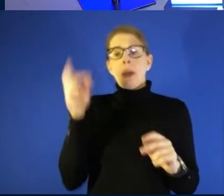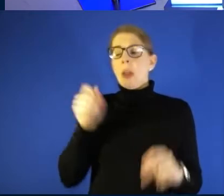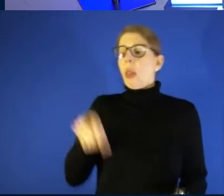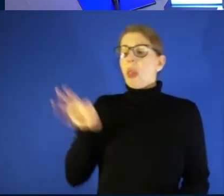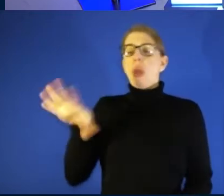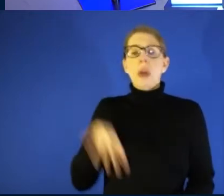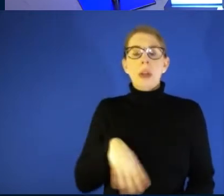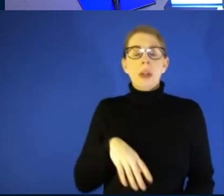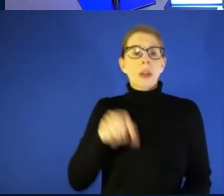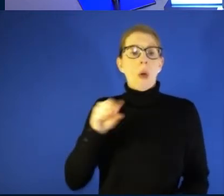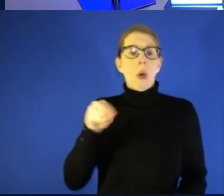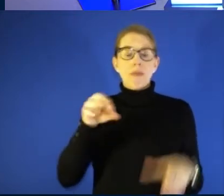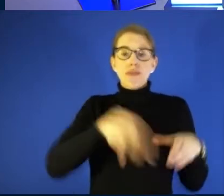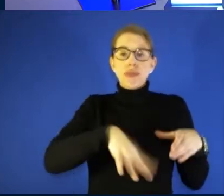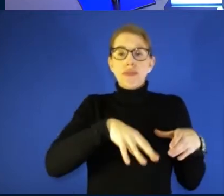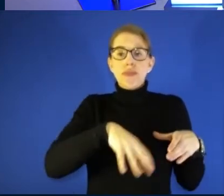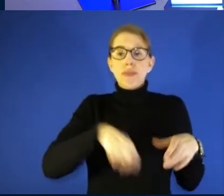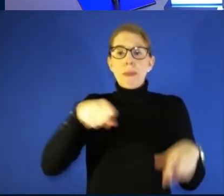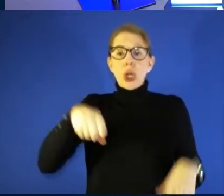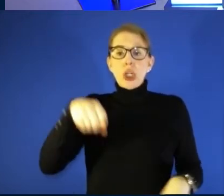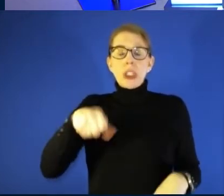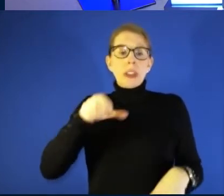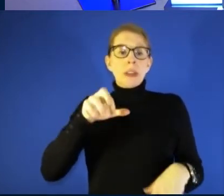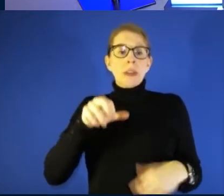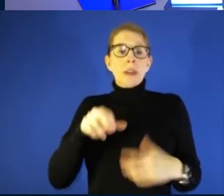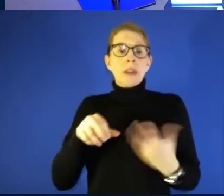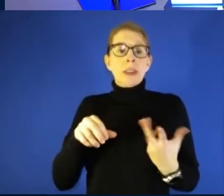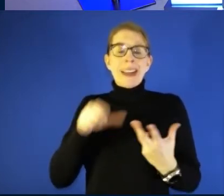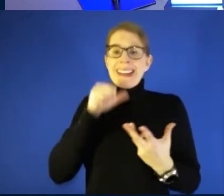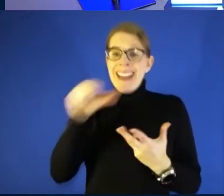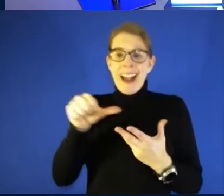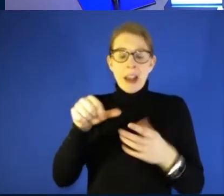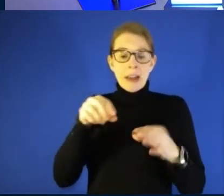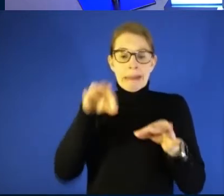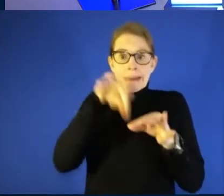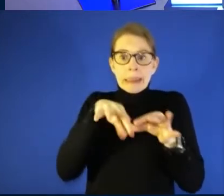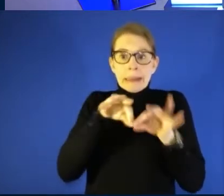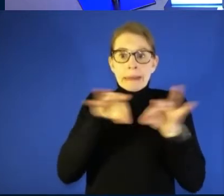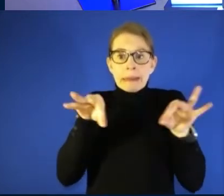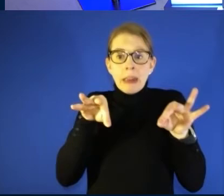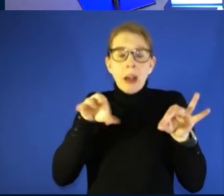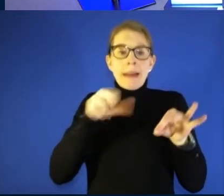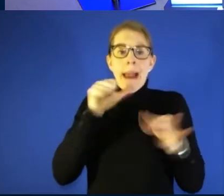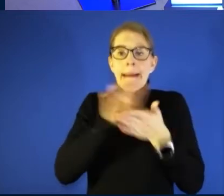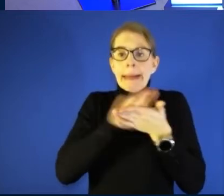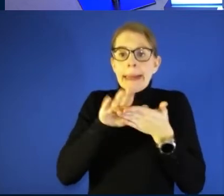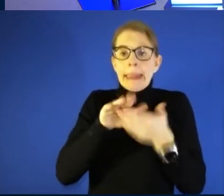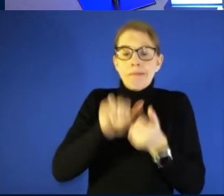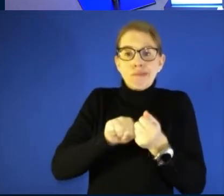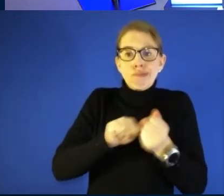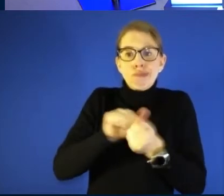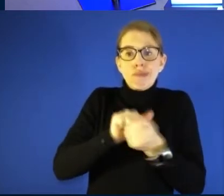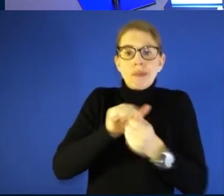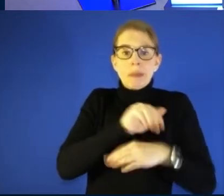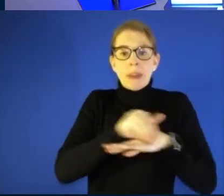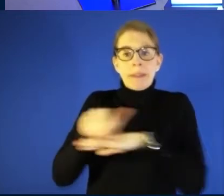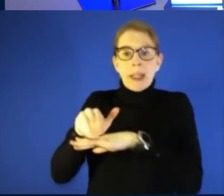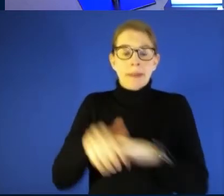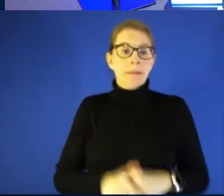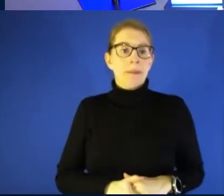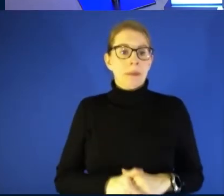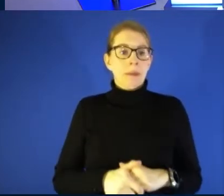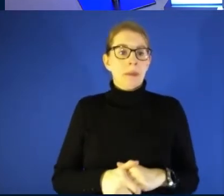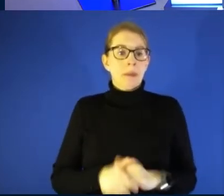bottom of their purse, or, you know, not bagged, not clean, not washed every night. Thoughts? I think I a think you clean should. mask is